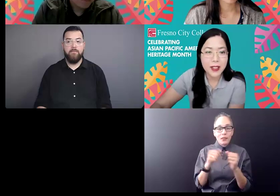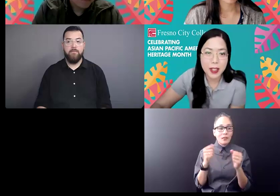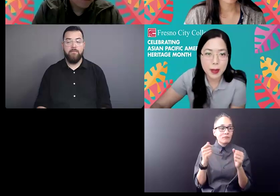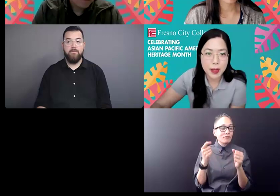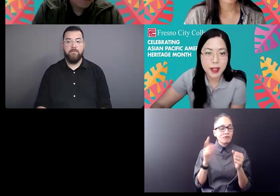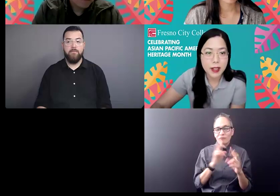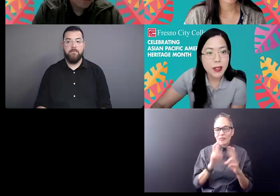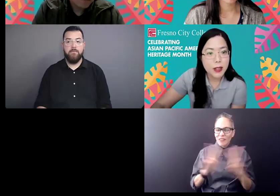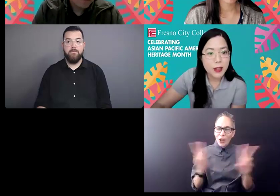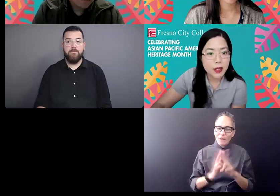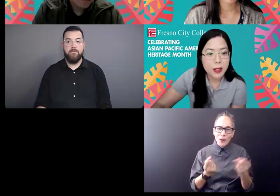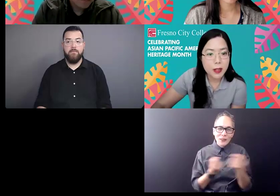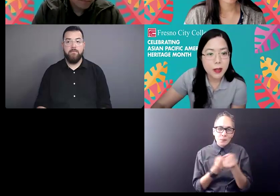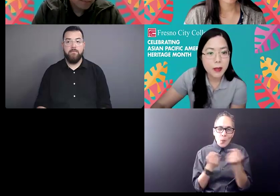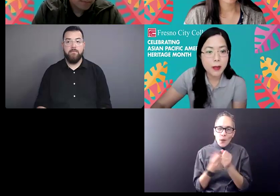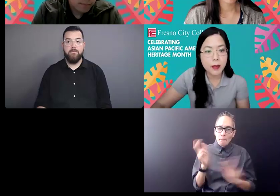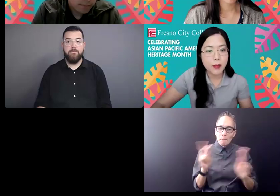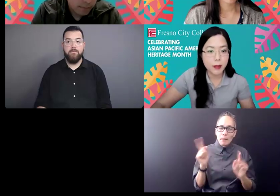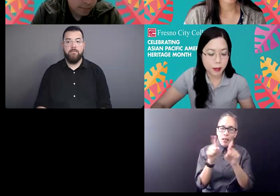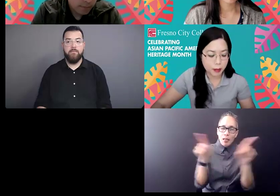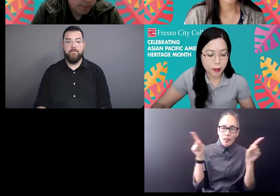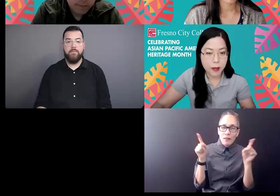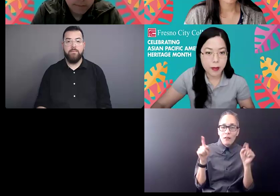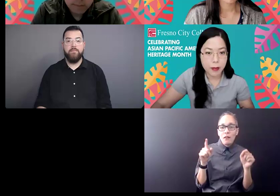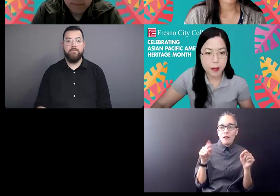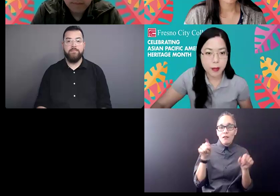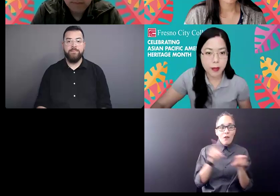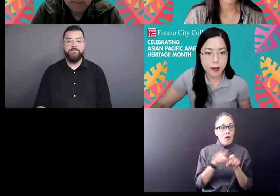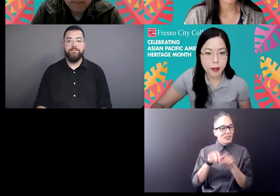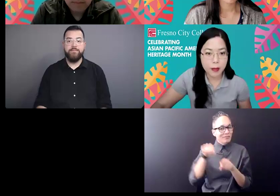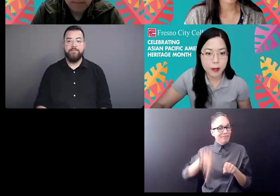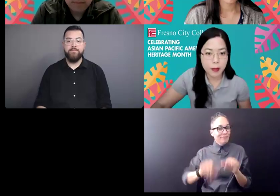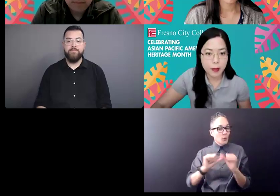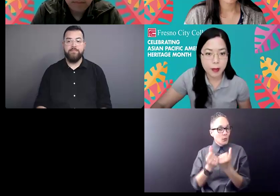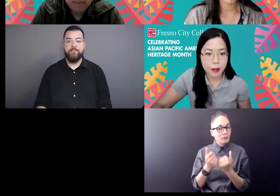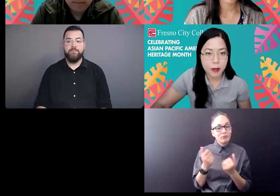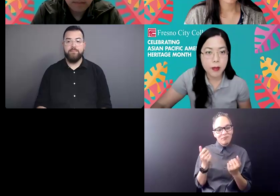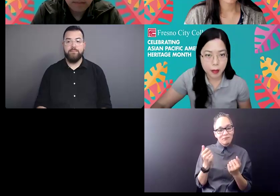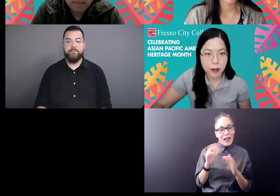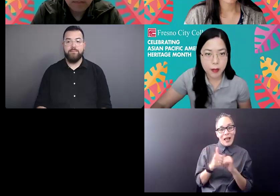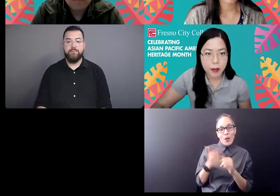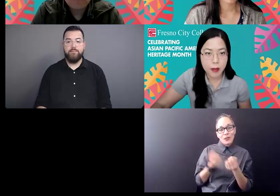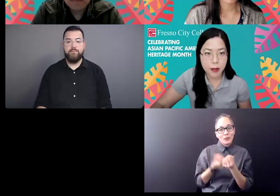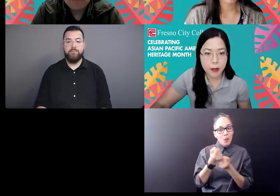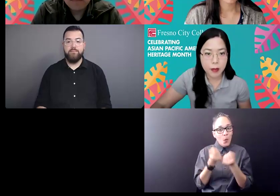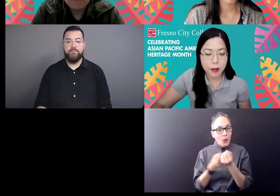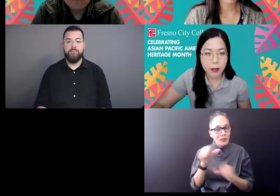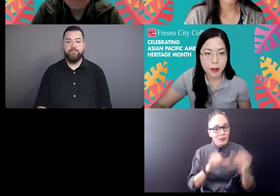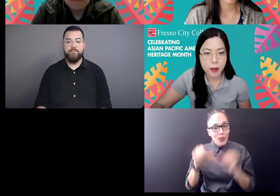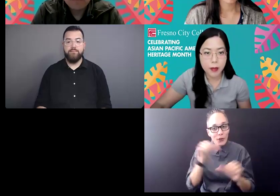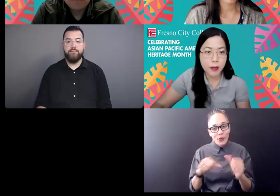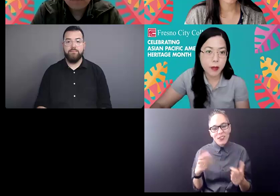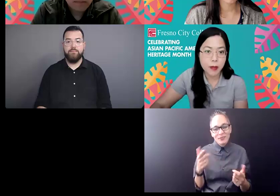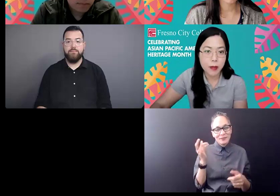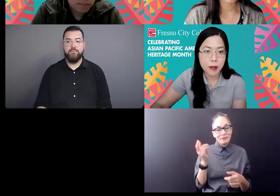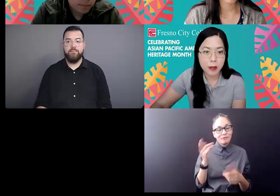people. And as I mentioned, also, like, you know, having this association, these also is also another way for us to support one another, you know,